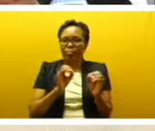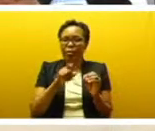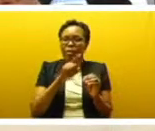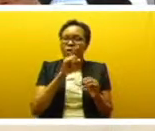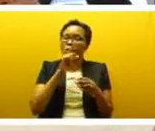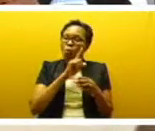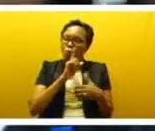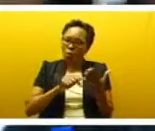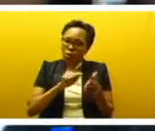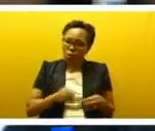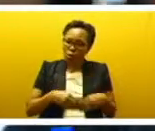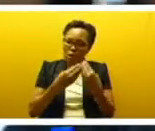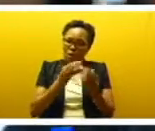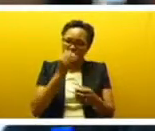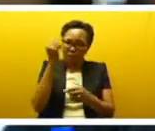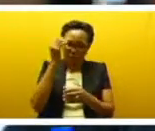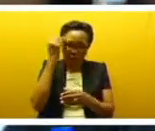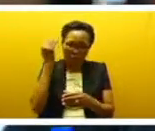happened. Now,